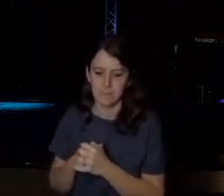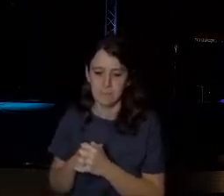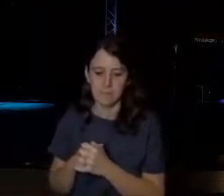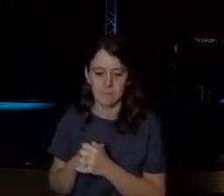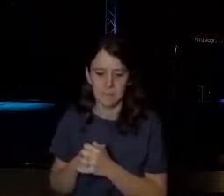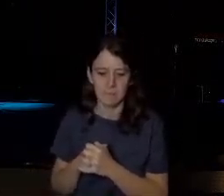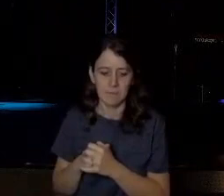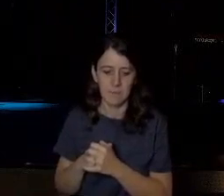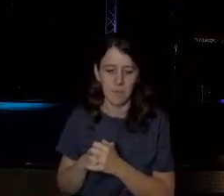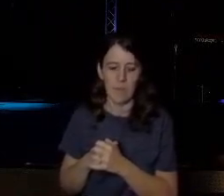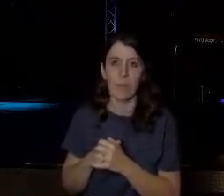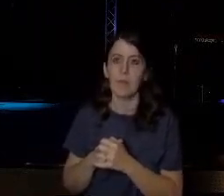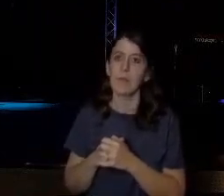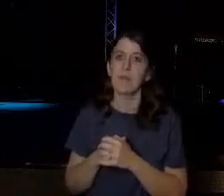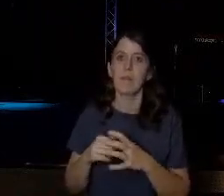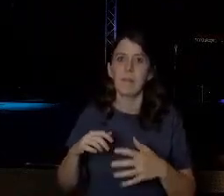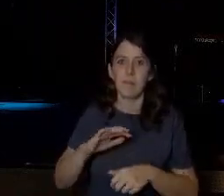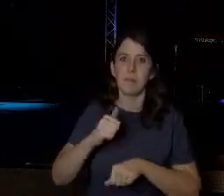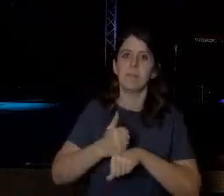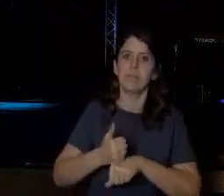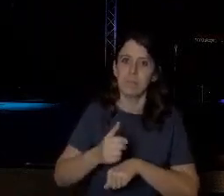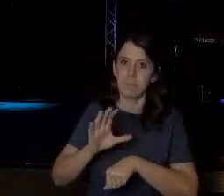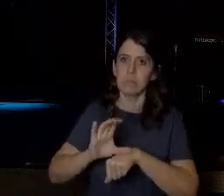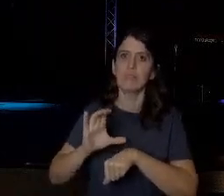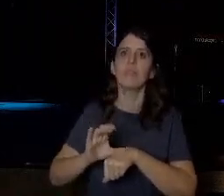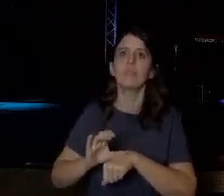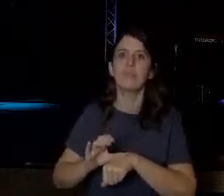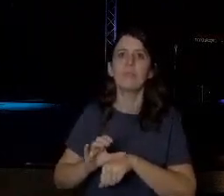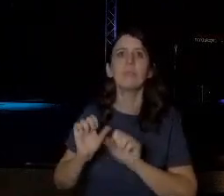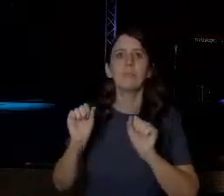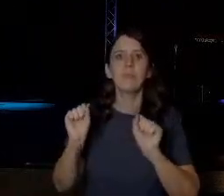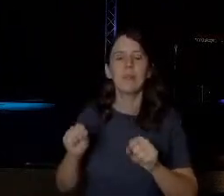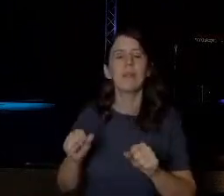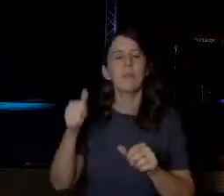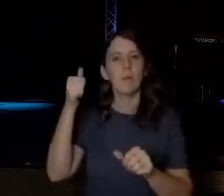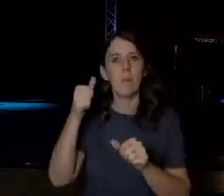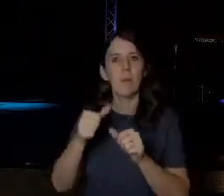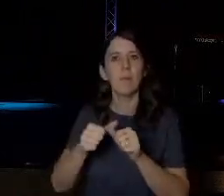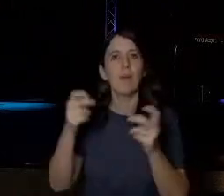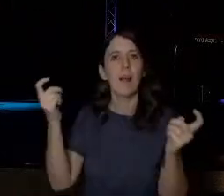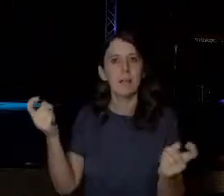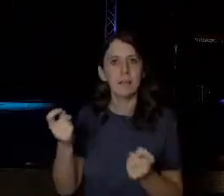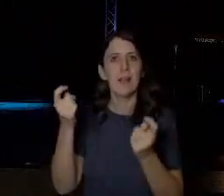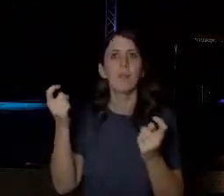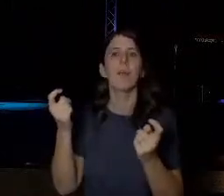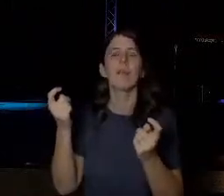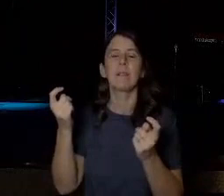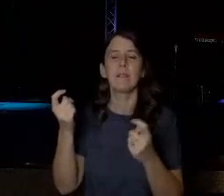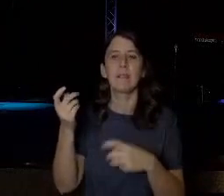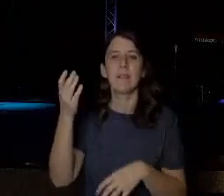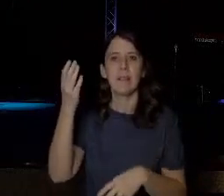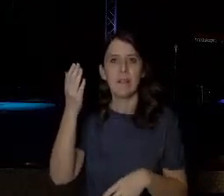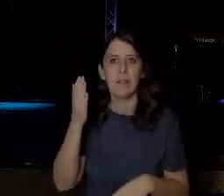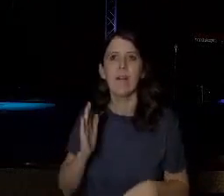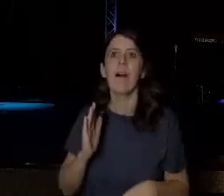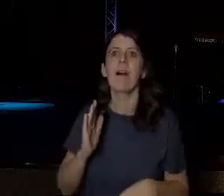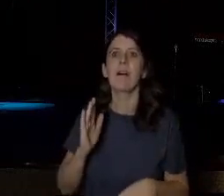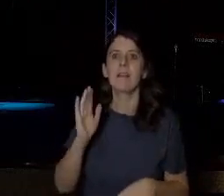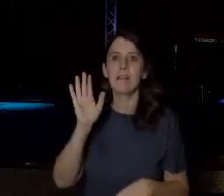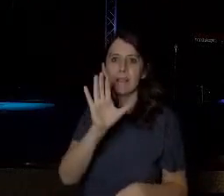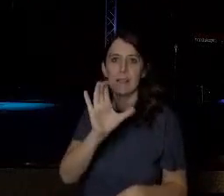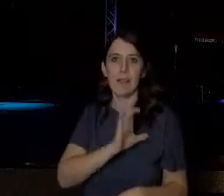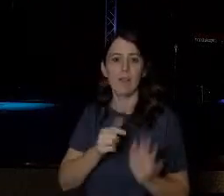From the early days of church, there's been a way of remembering and celebrating this fact that God is who he says he is, and he did what he said he